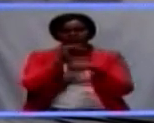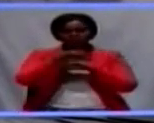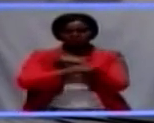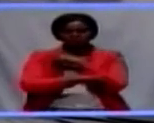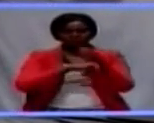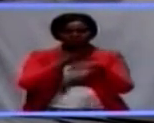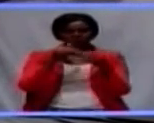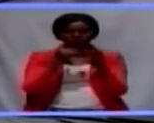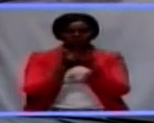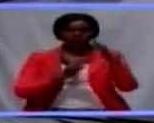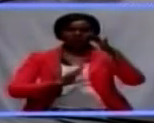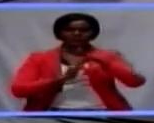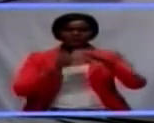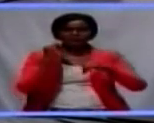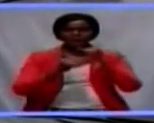the expired